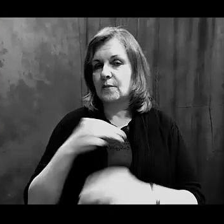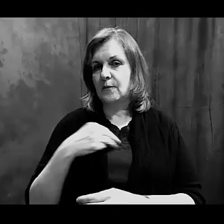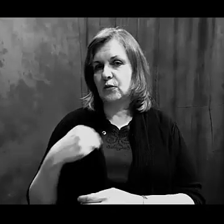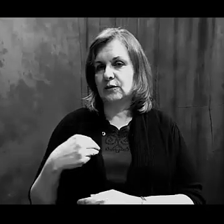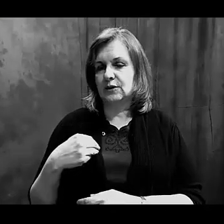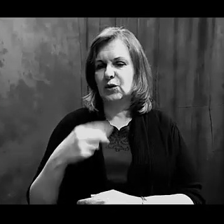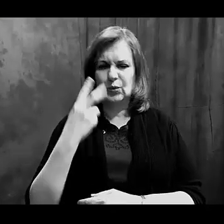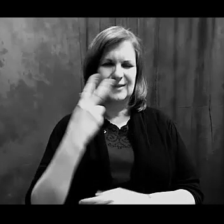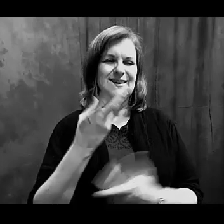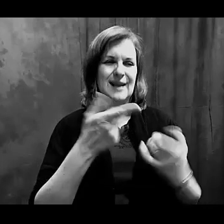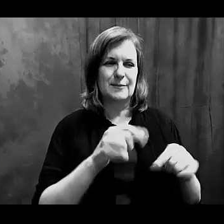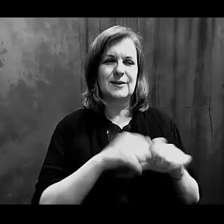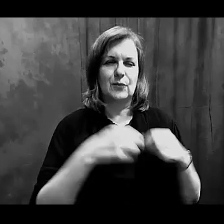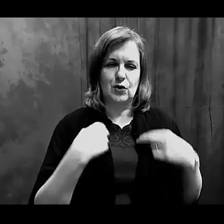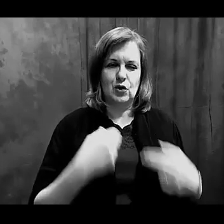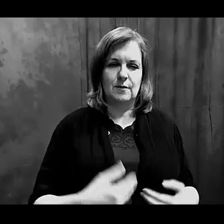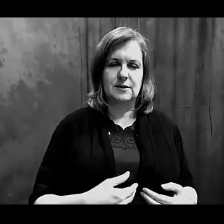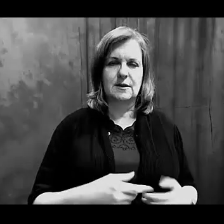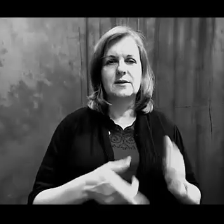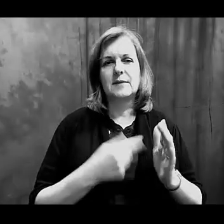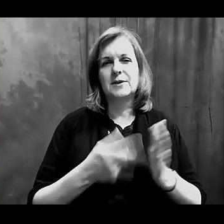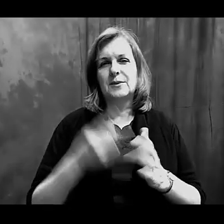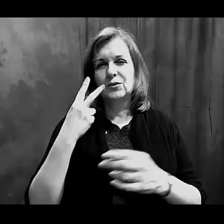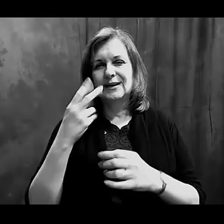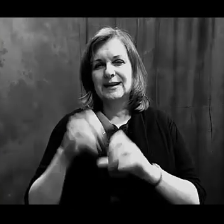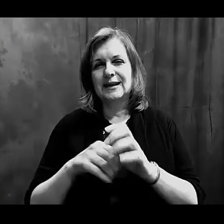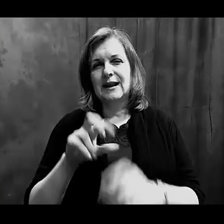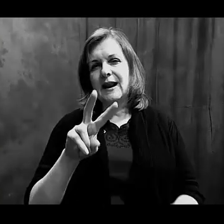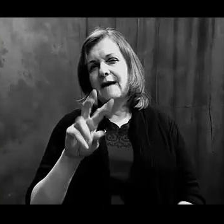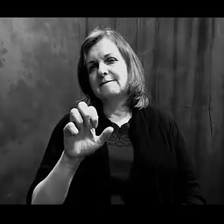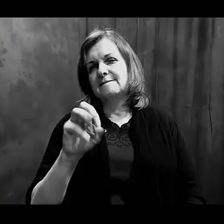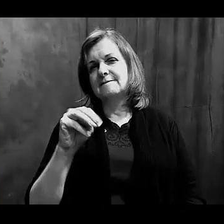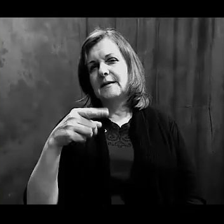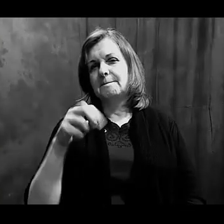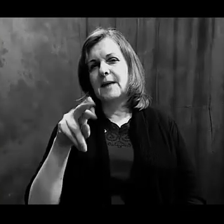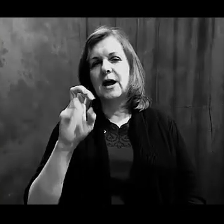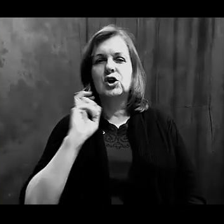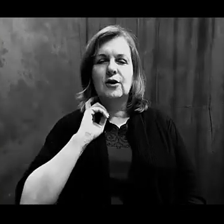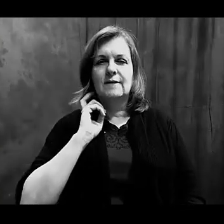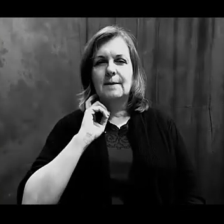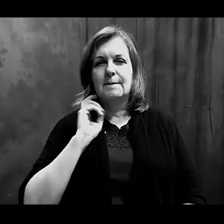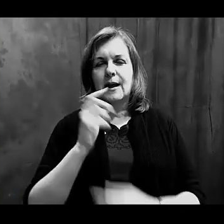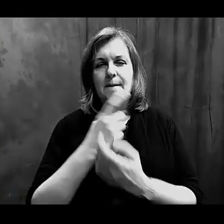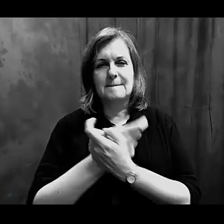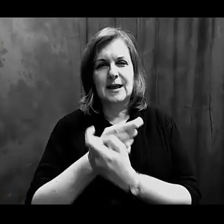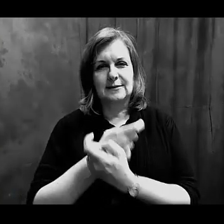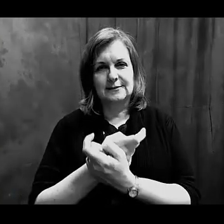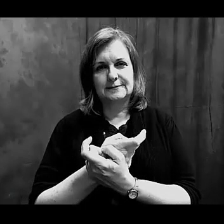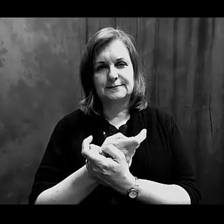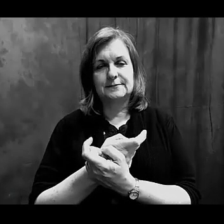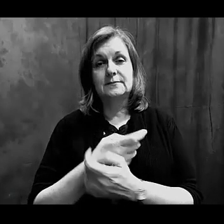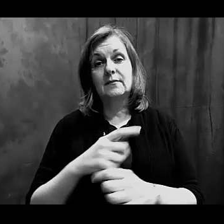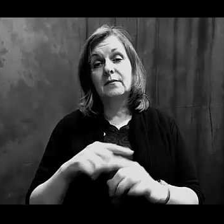in humans, but there is actually some examples of it in vampire bats.